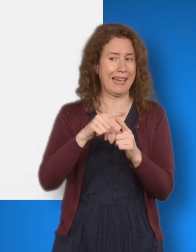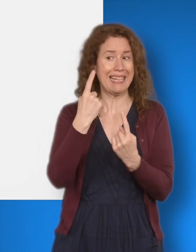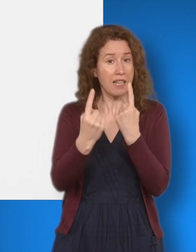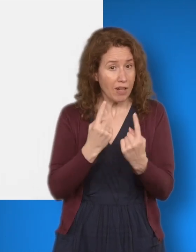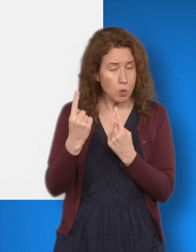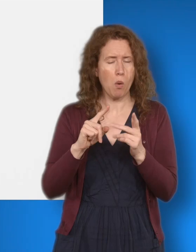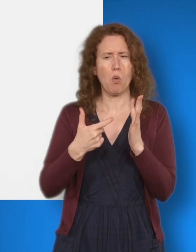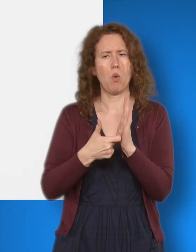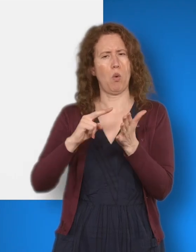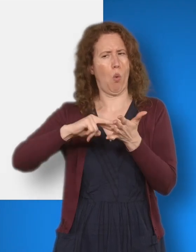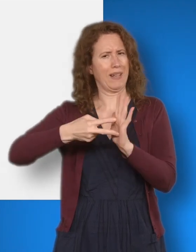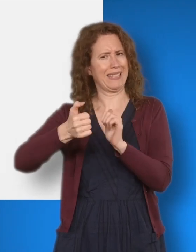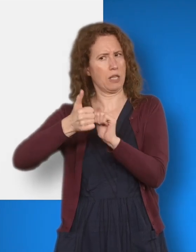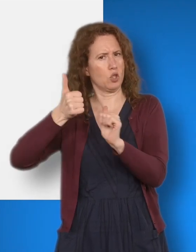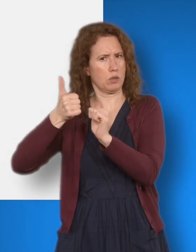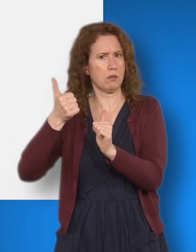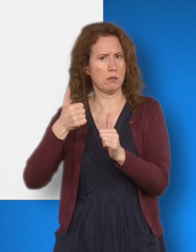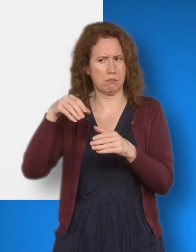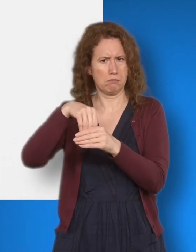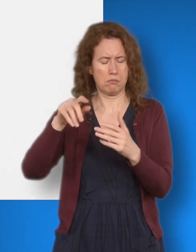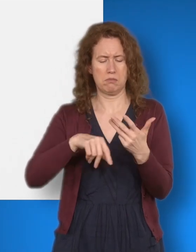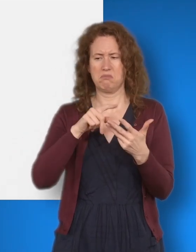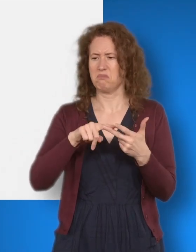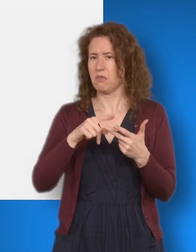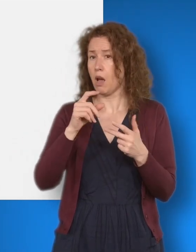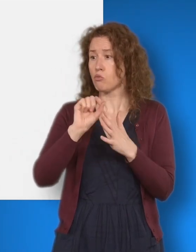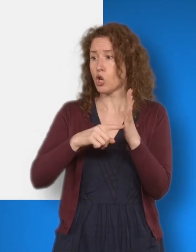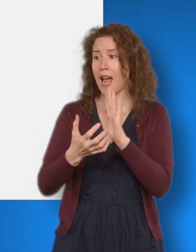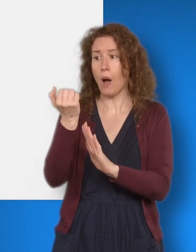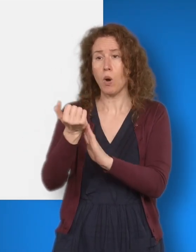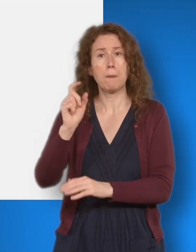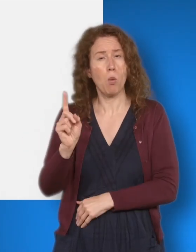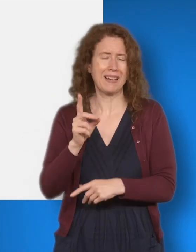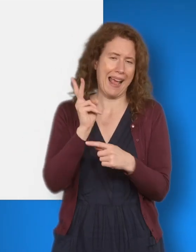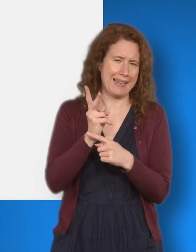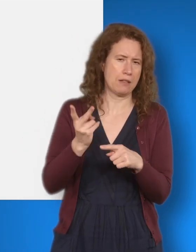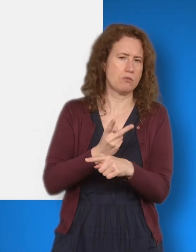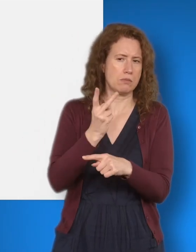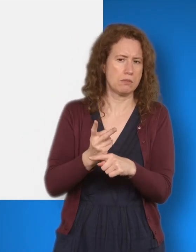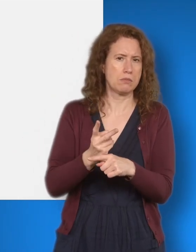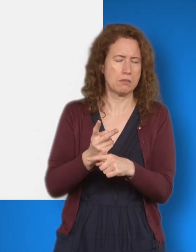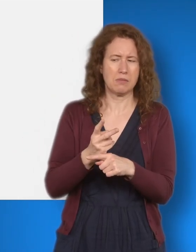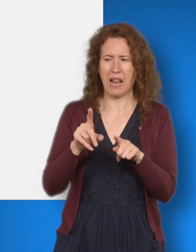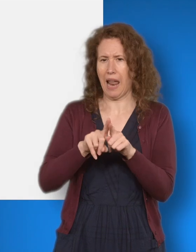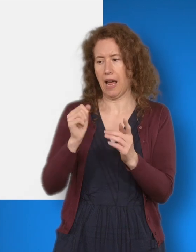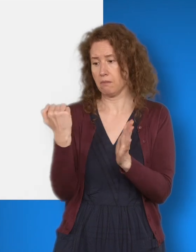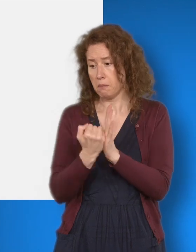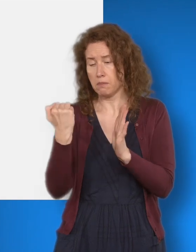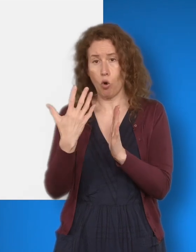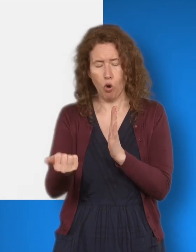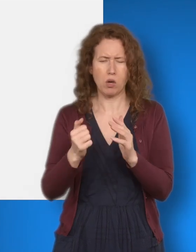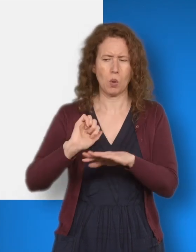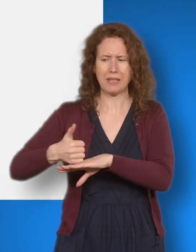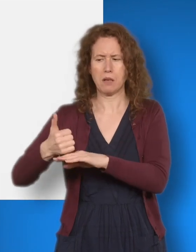at individual and institutional level, project outcomes, so again, such as patents,